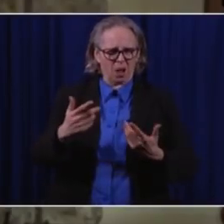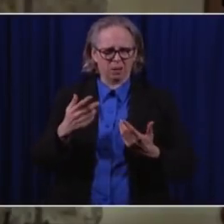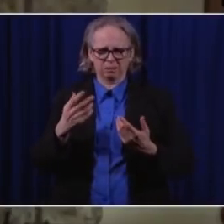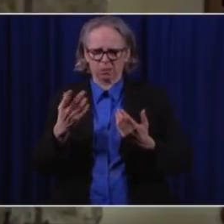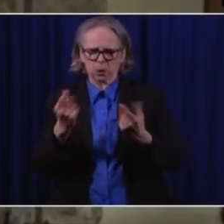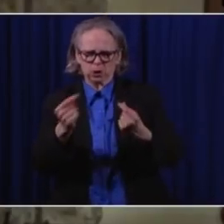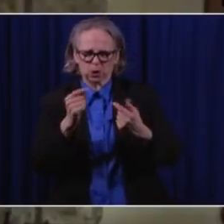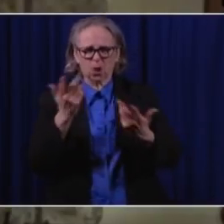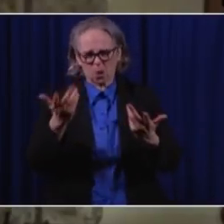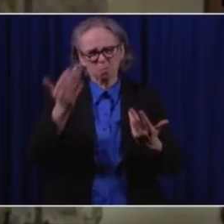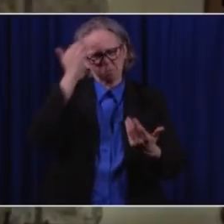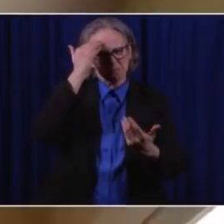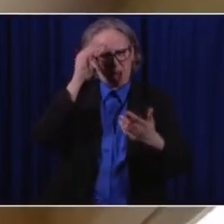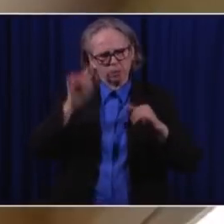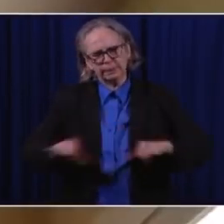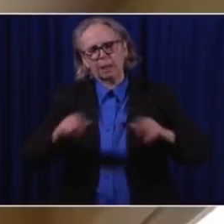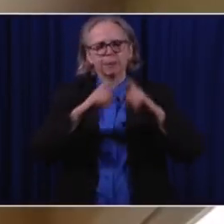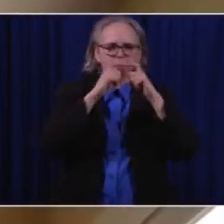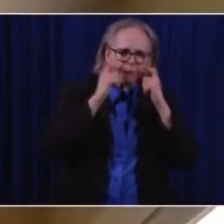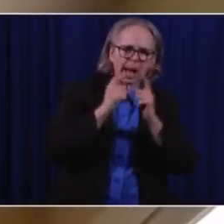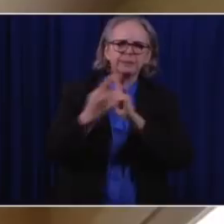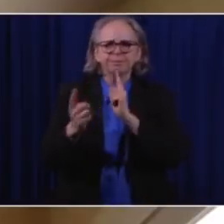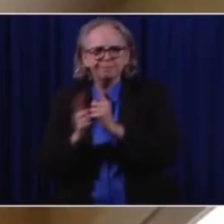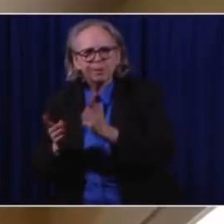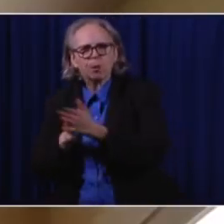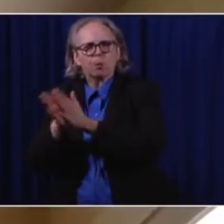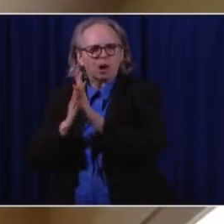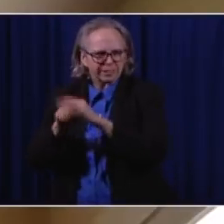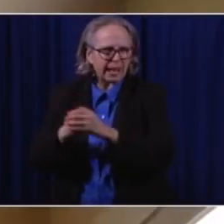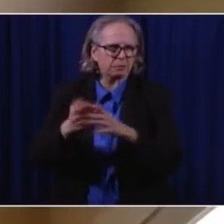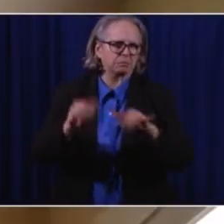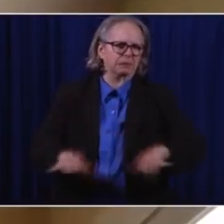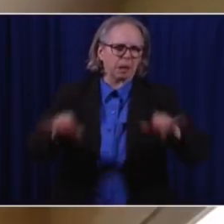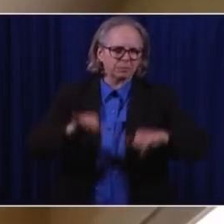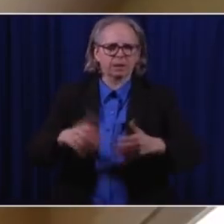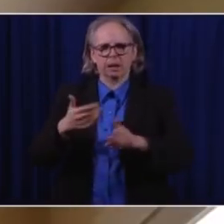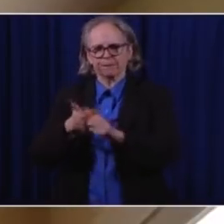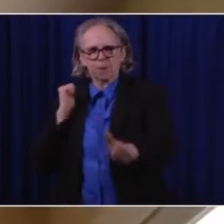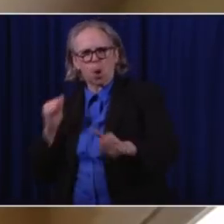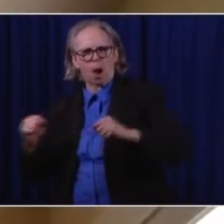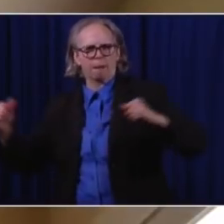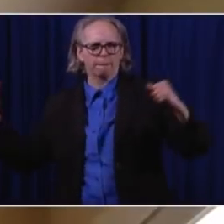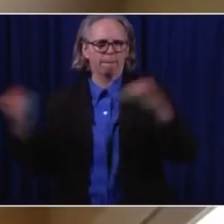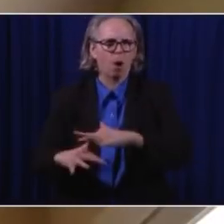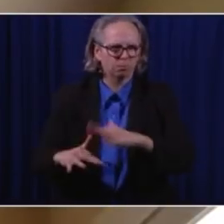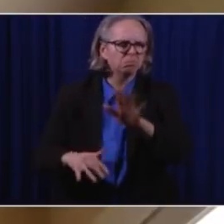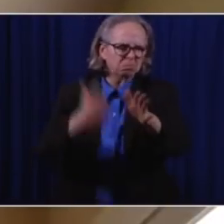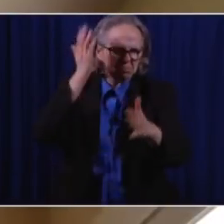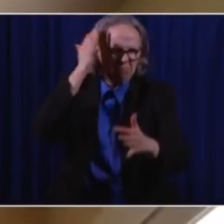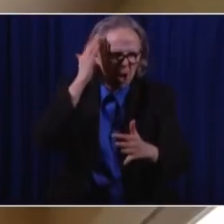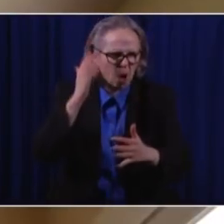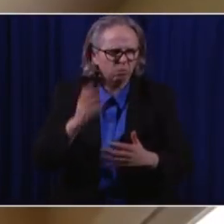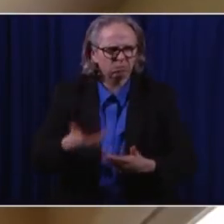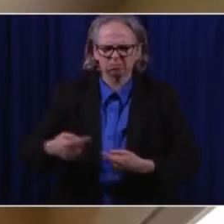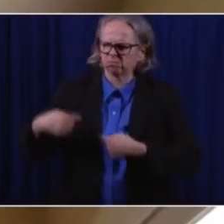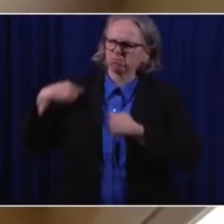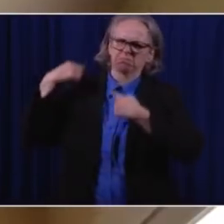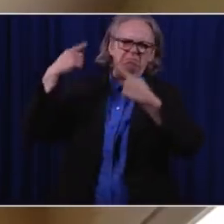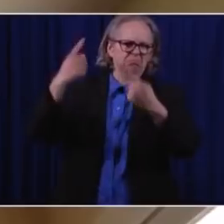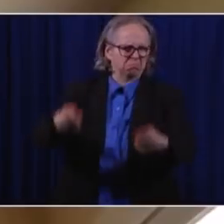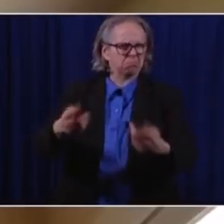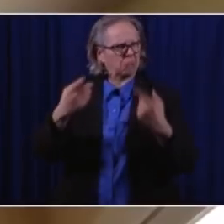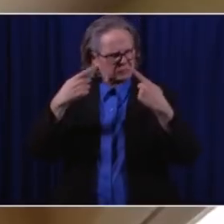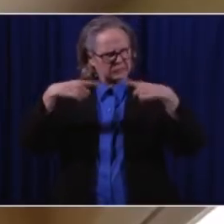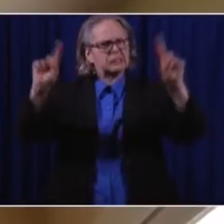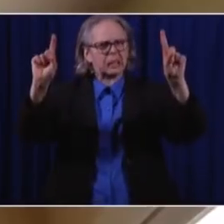been taken, as the governor said, are already showing an impact. Now, as we move to